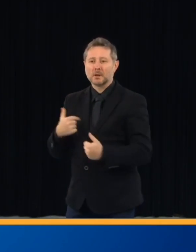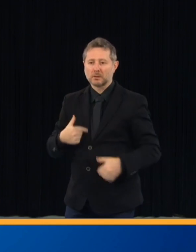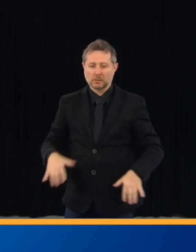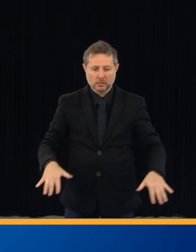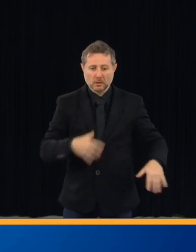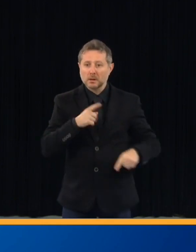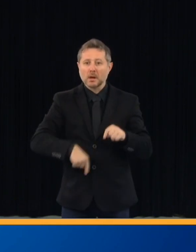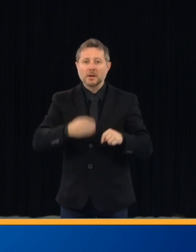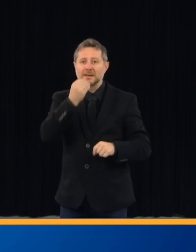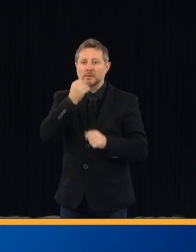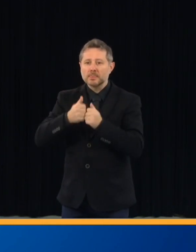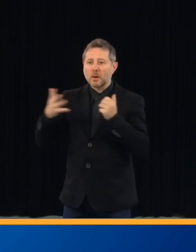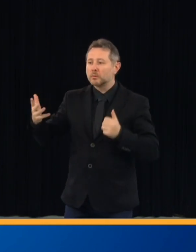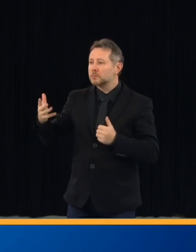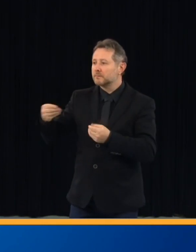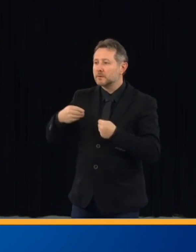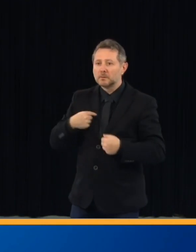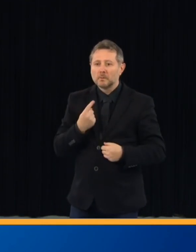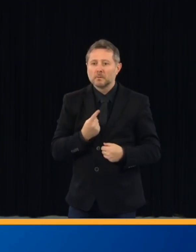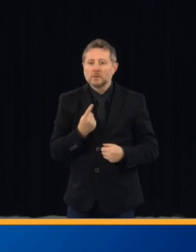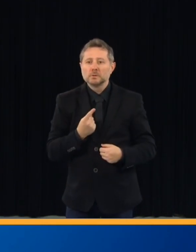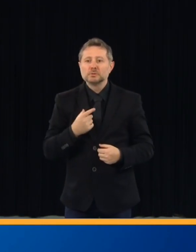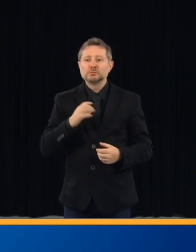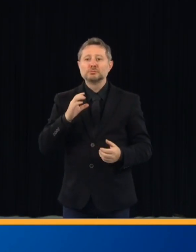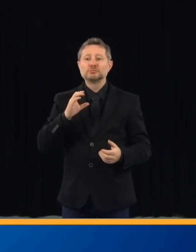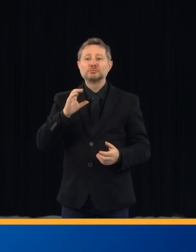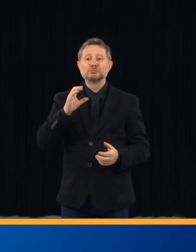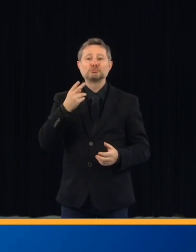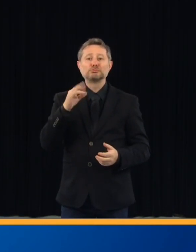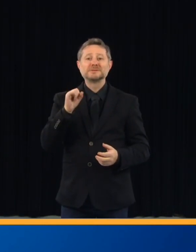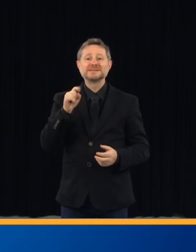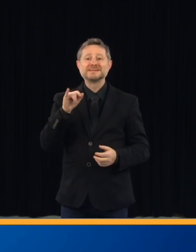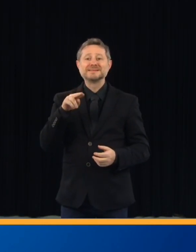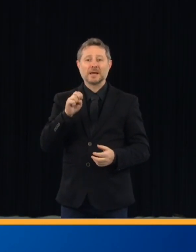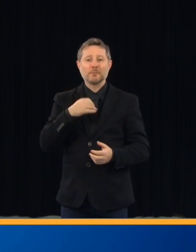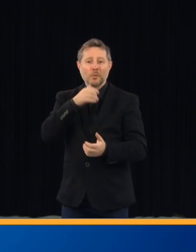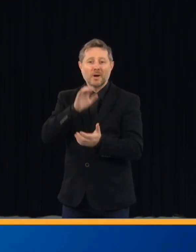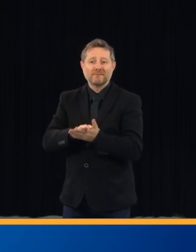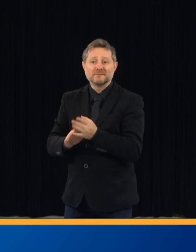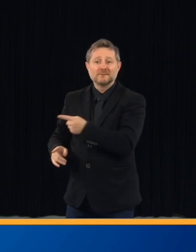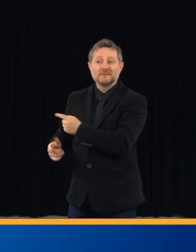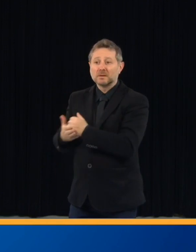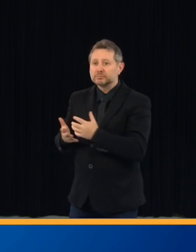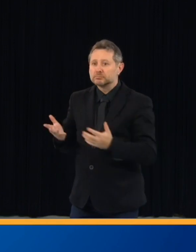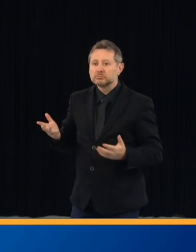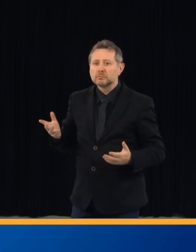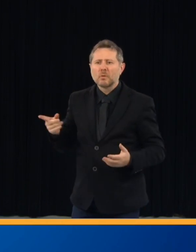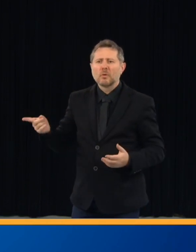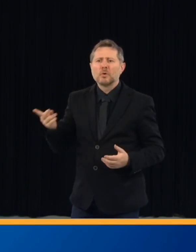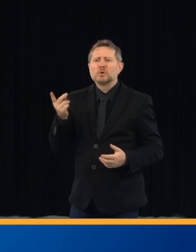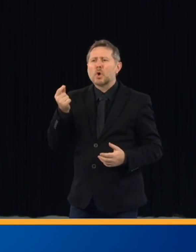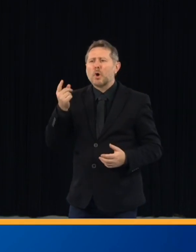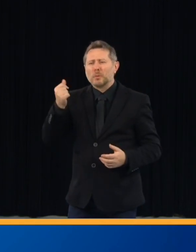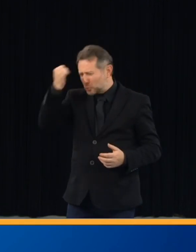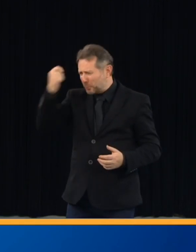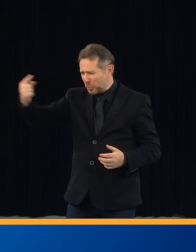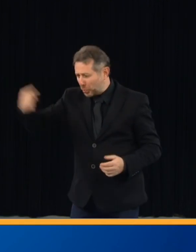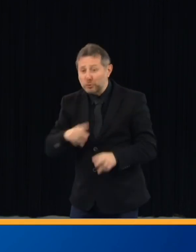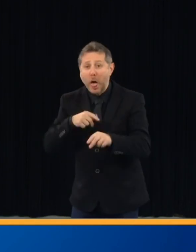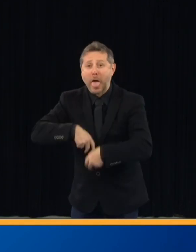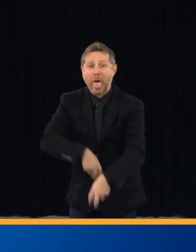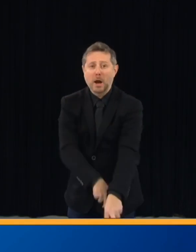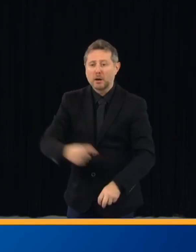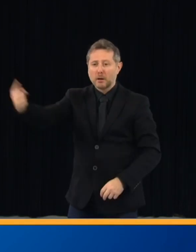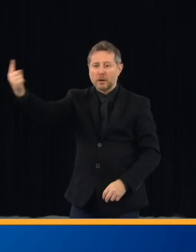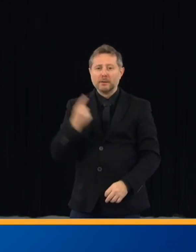without Christina. that's a The problem. kids won't come anywhere near me. Yeah. The dogs won't even come down the stairs. Well, is